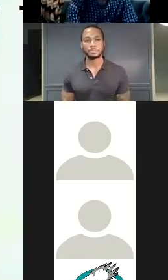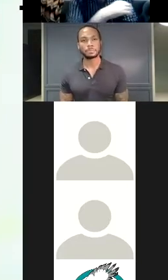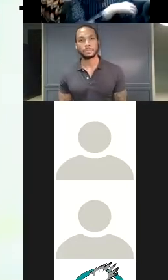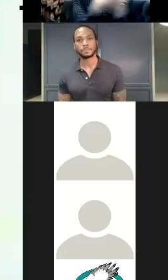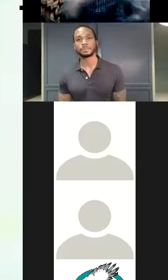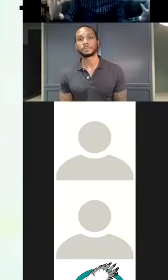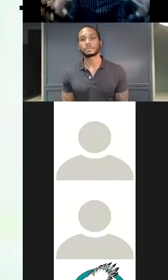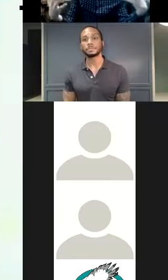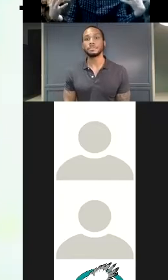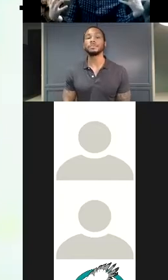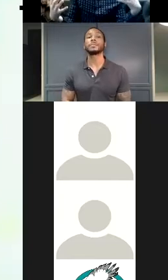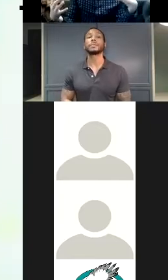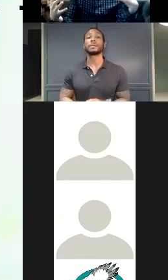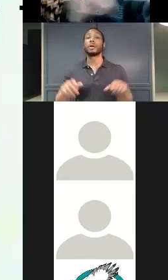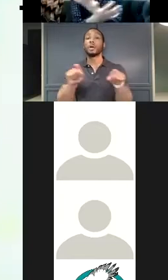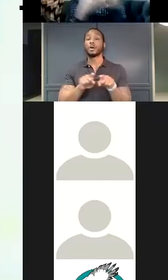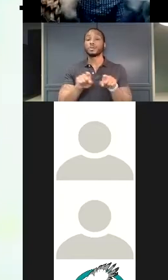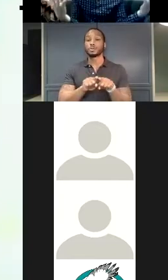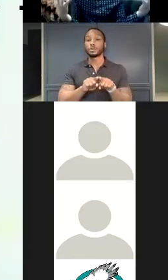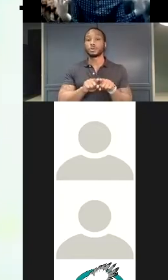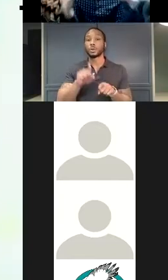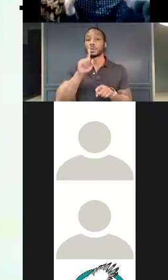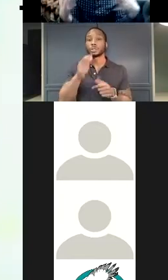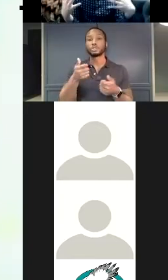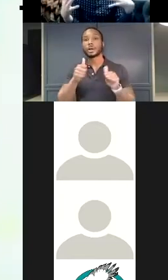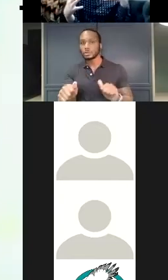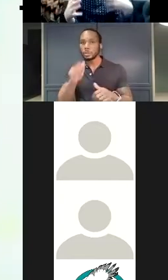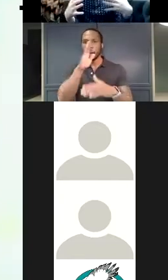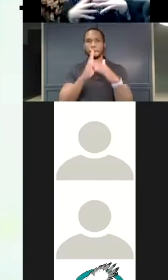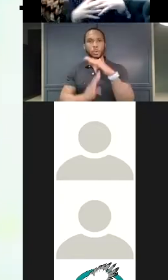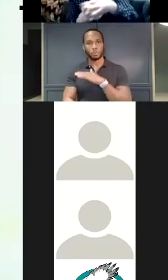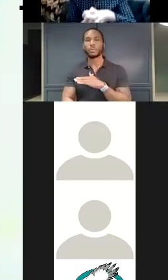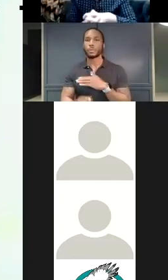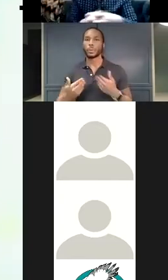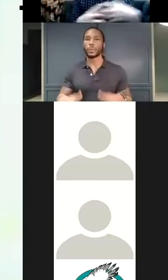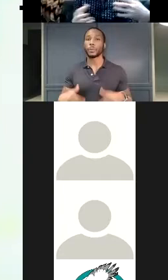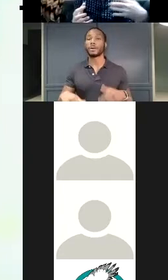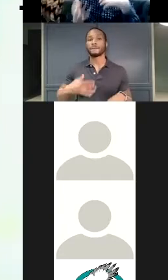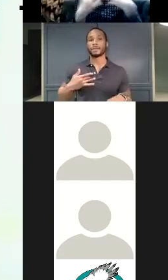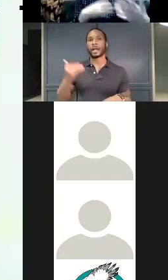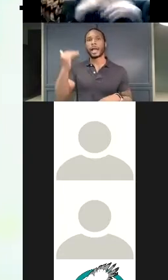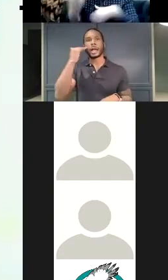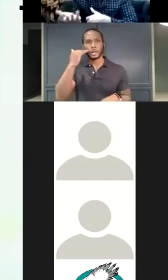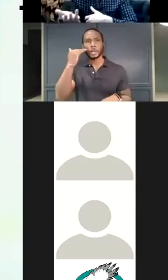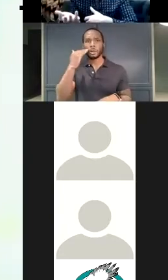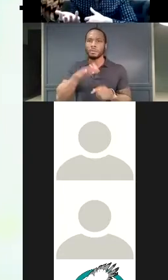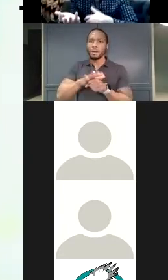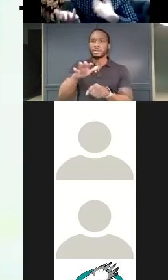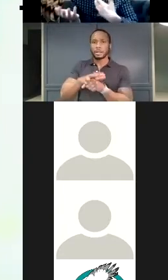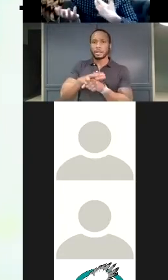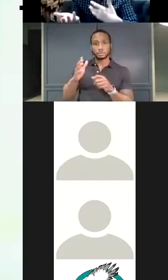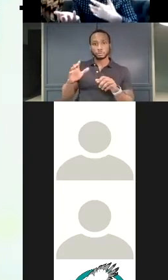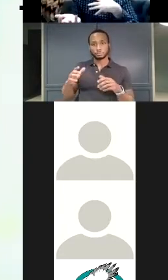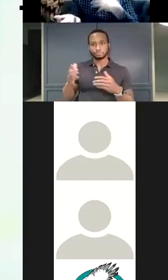heart. I also really try to be humble. Like, I feel like I know enough about this to give this presentation.